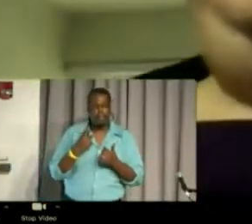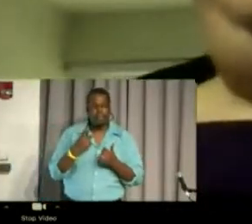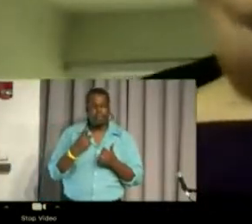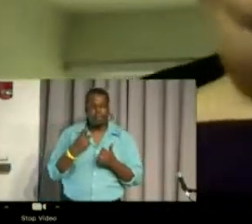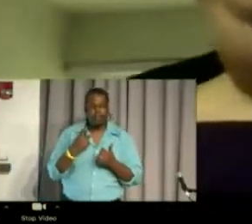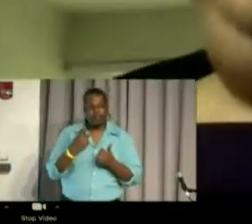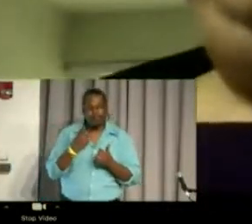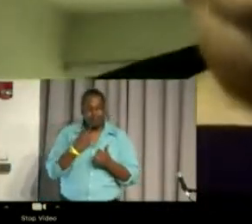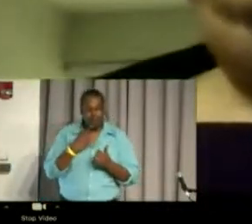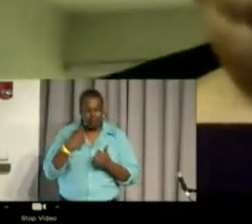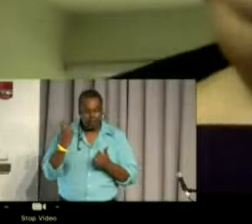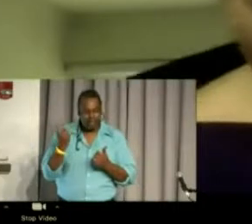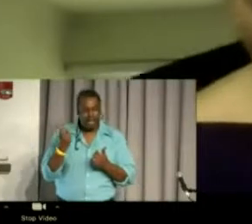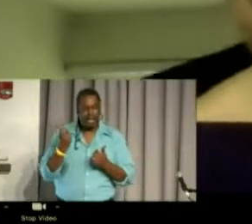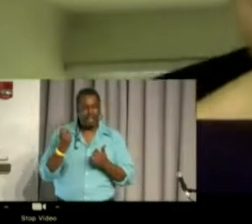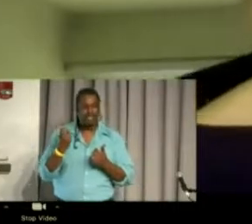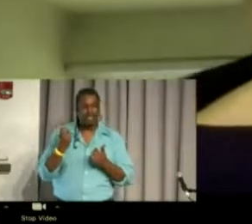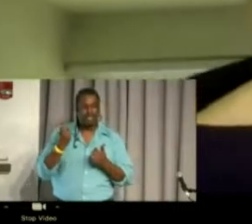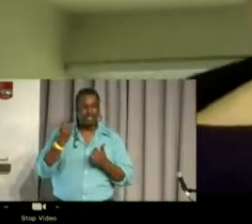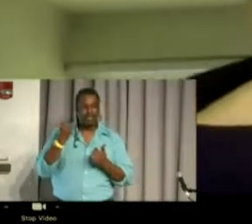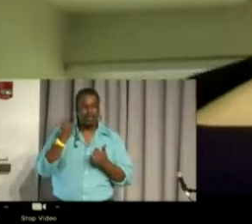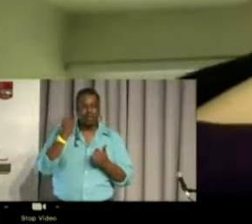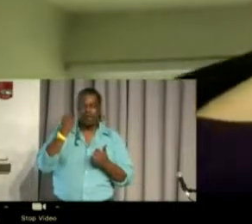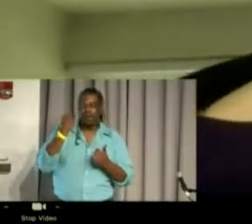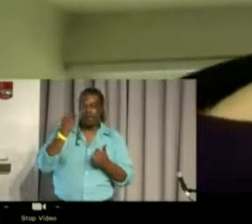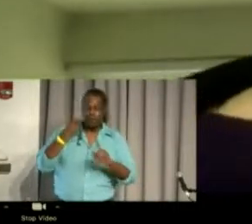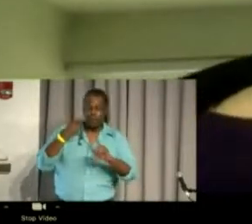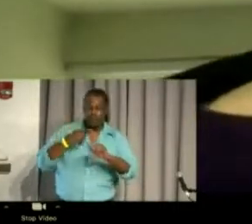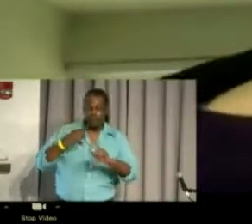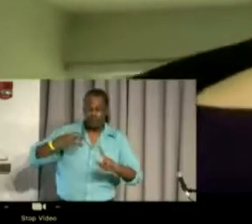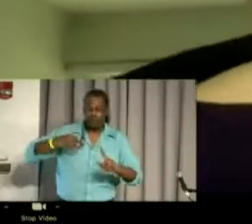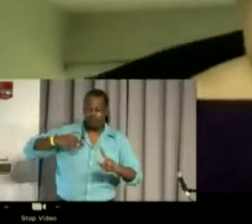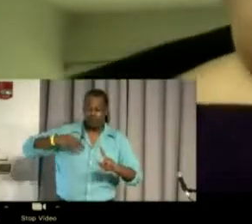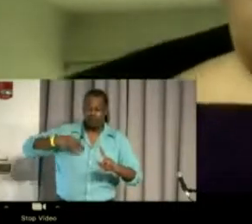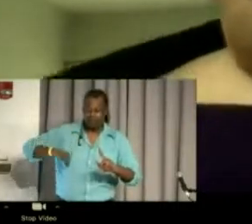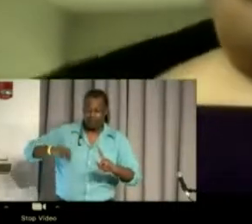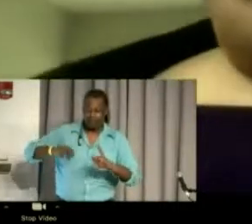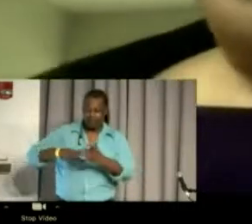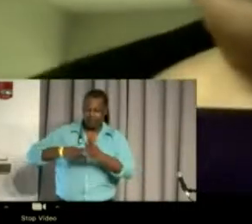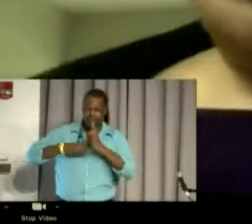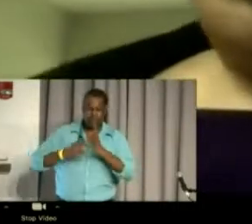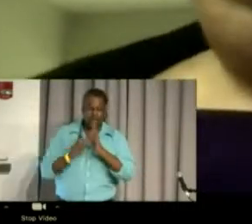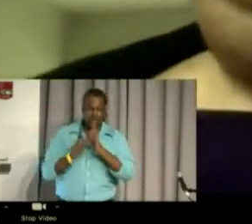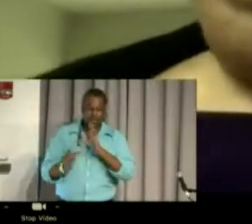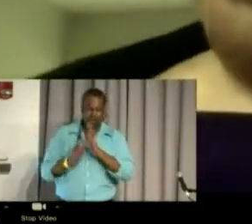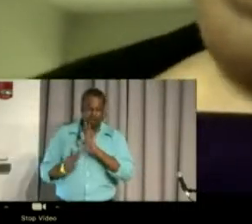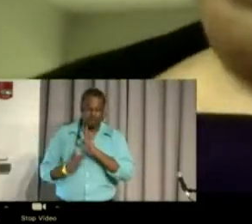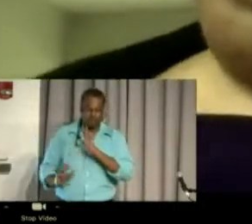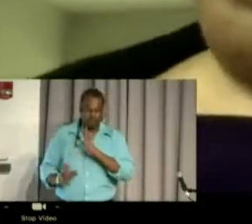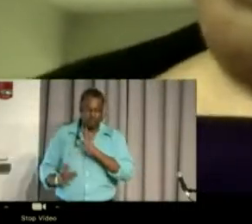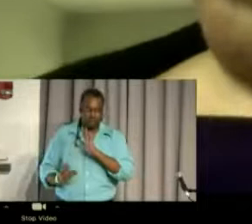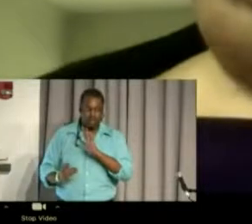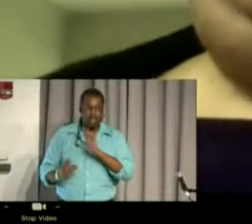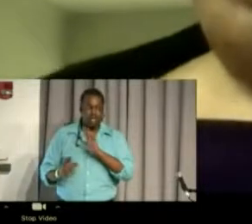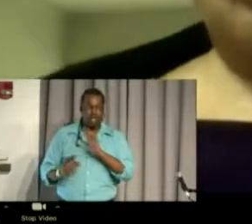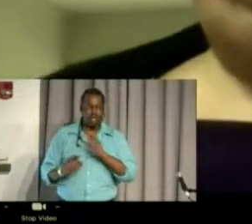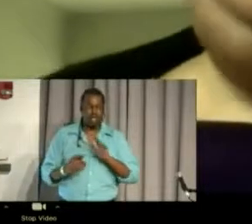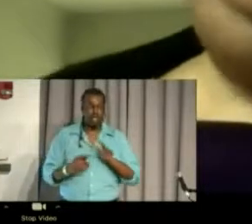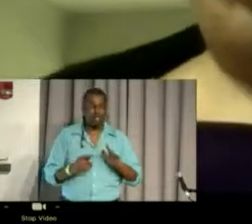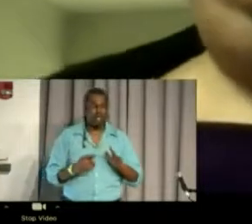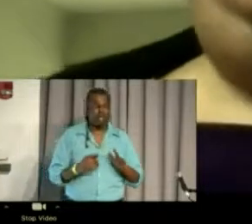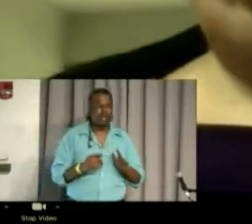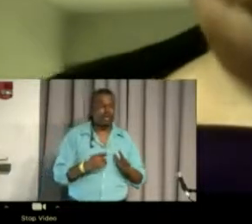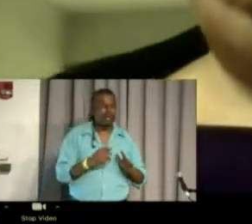because the imperative of profit creates successive waves of destruction. There is a correlation between air toxicity,